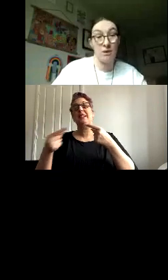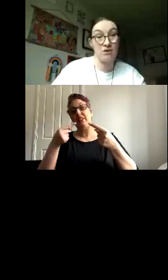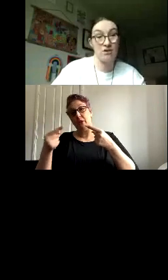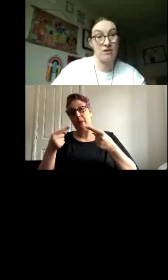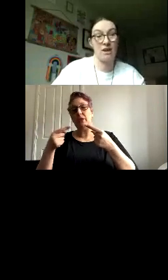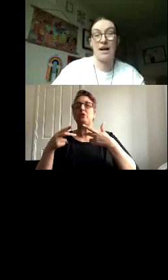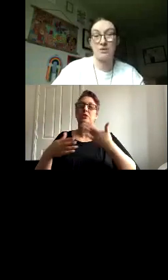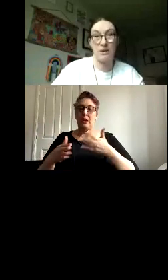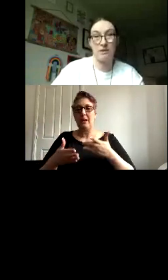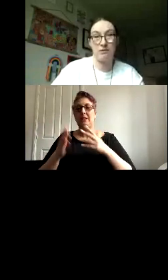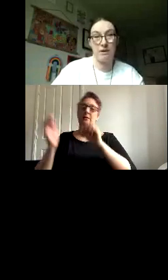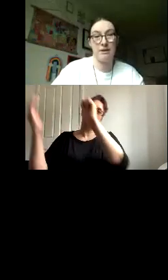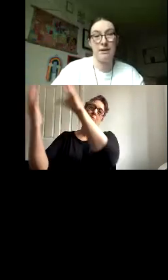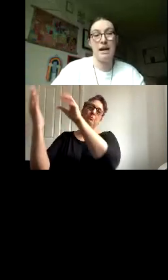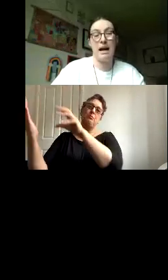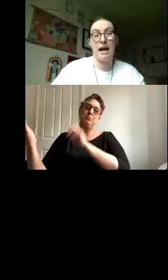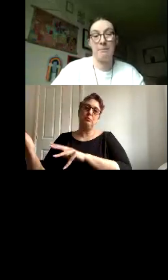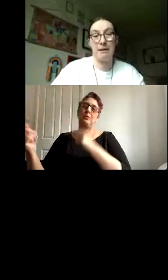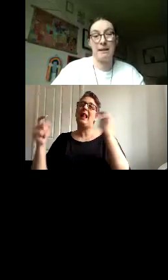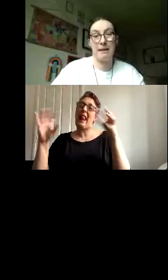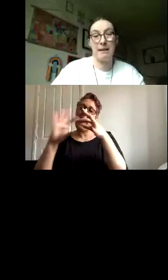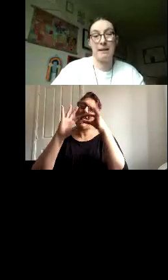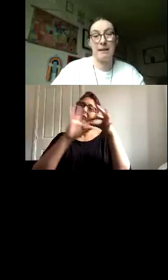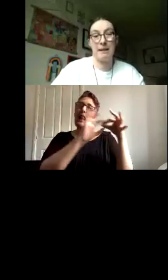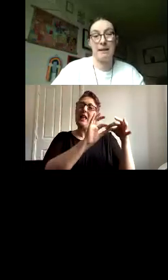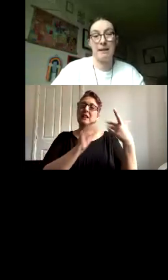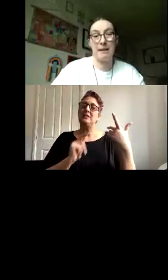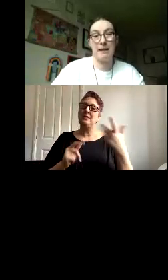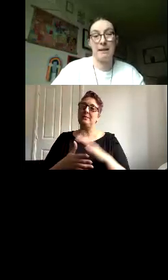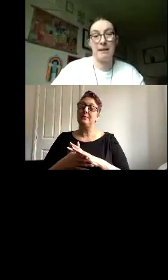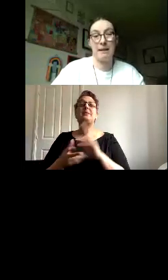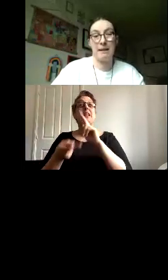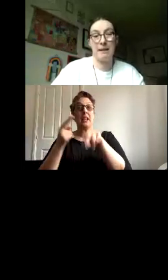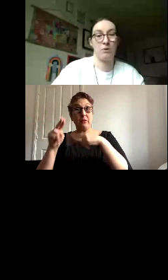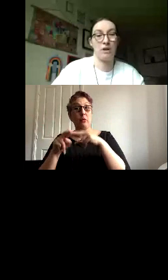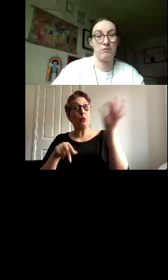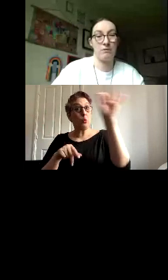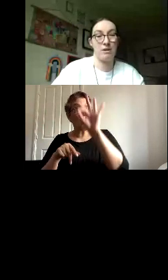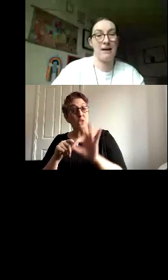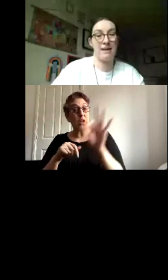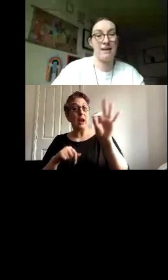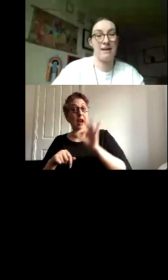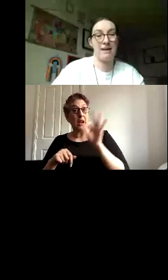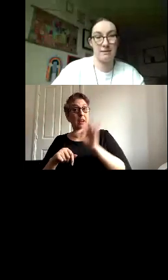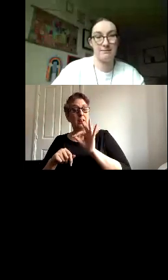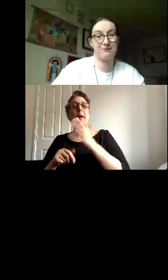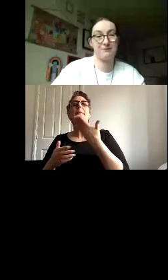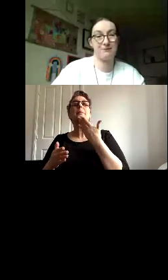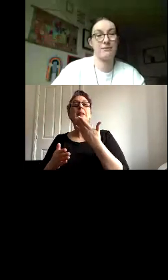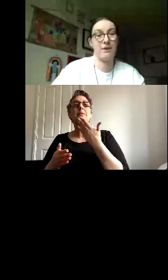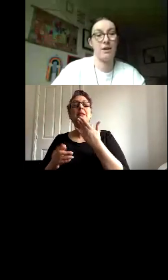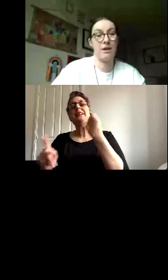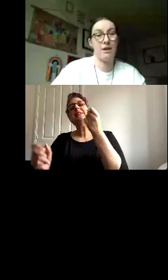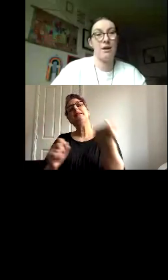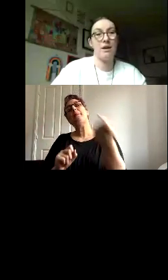some of your questions. So as we go through, please just ping the chat, then I will go through them at the end.